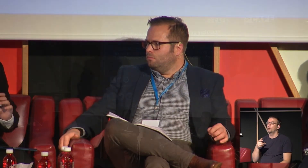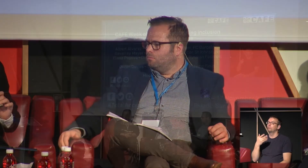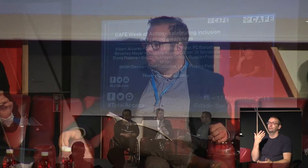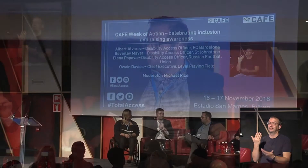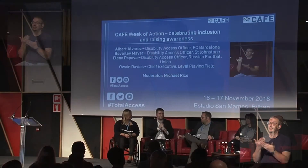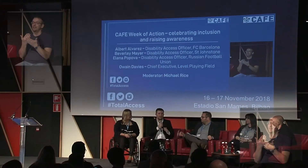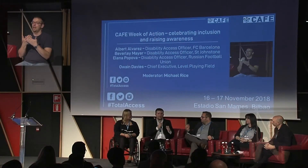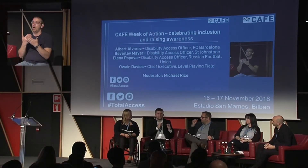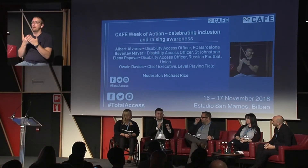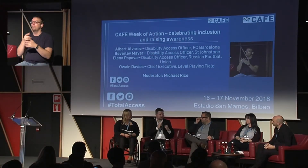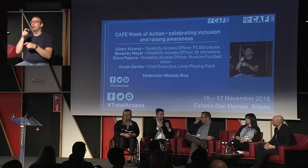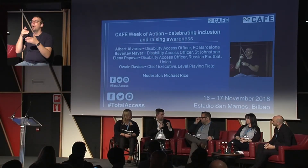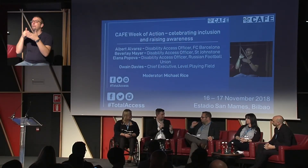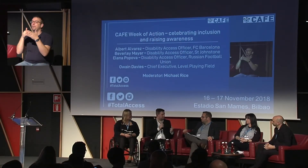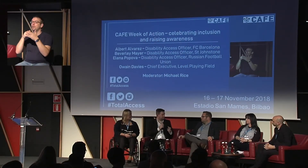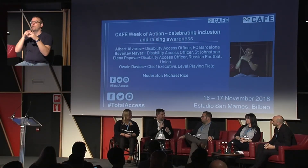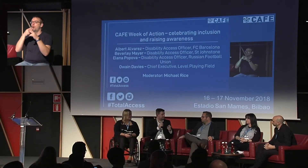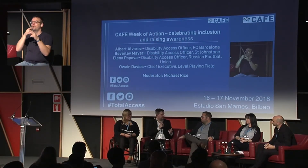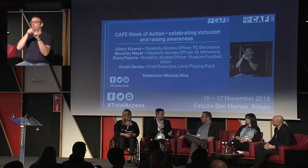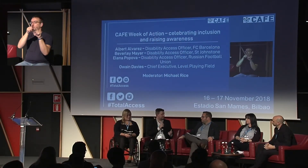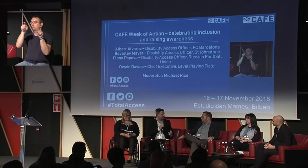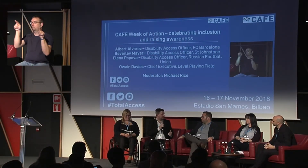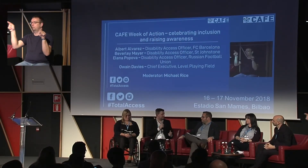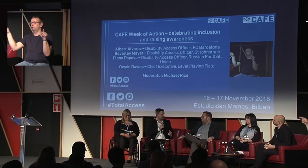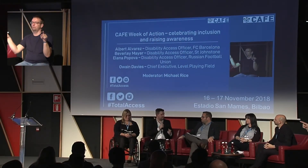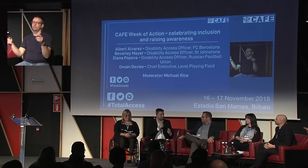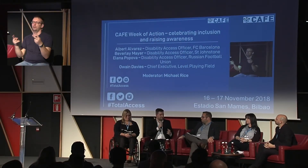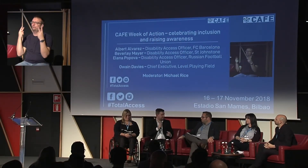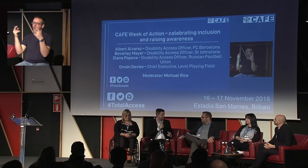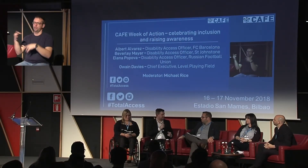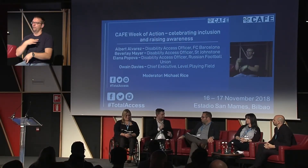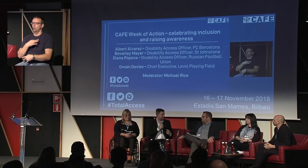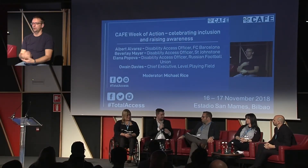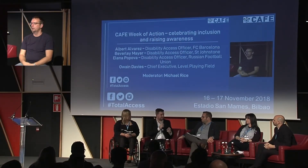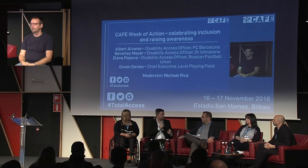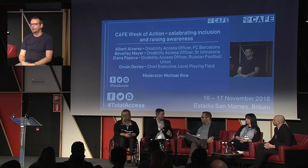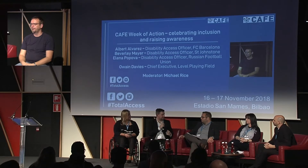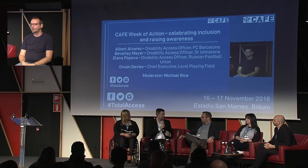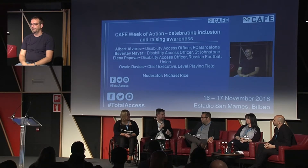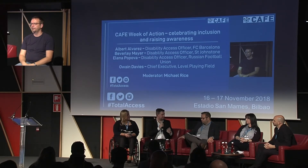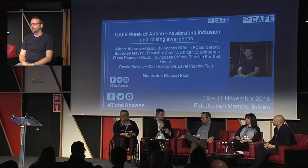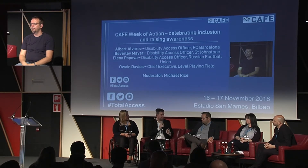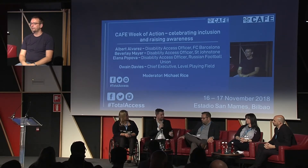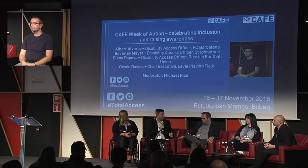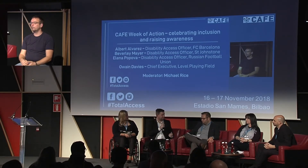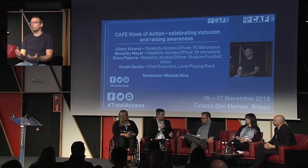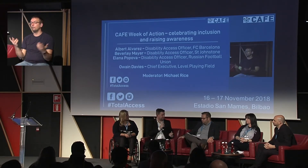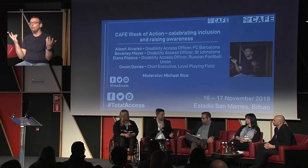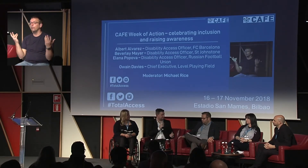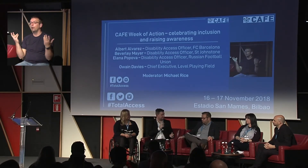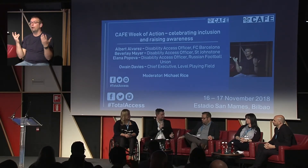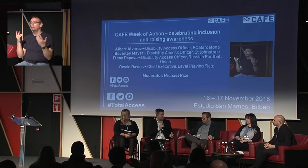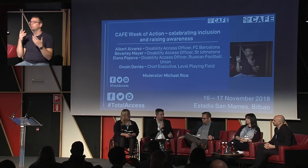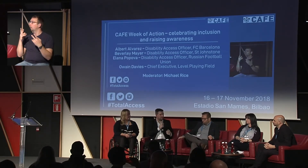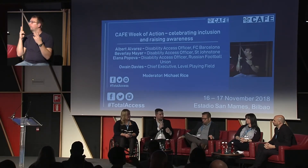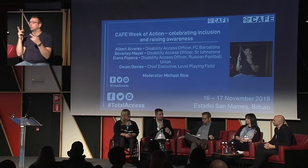just finally, Owen, if there's a club or a national association who hasn't taken part in either the Cafe Week of Action or the Level Playing Field Weeks of